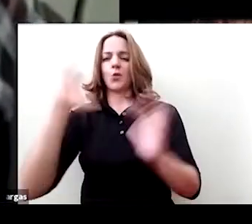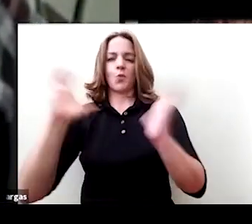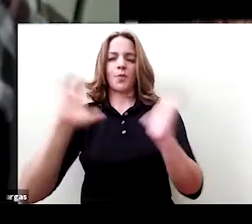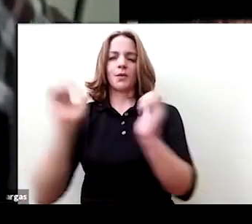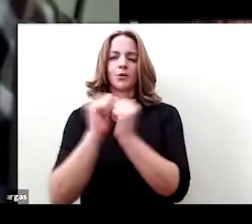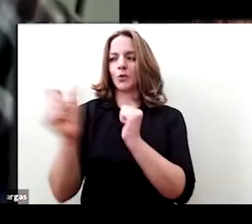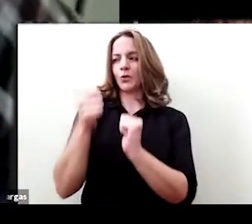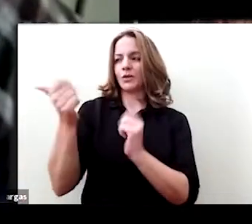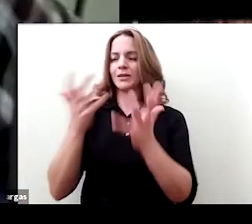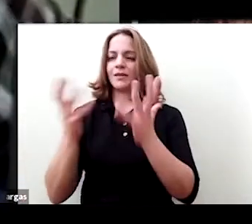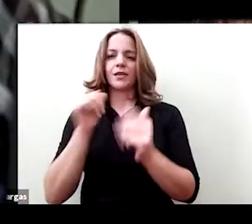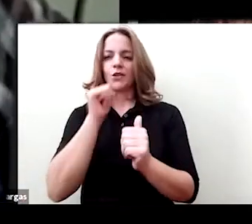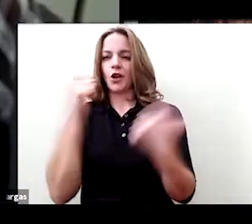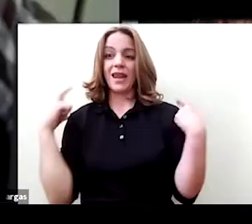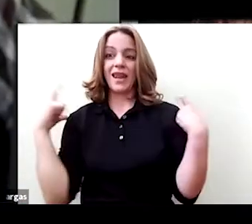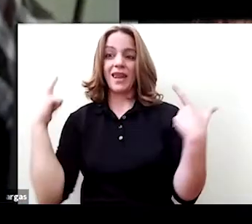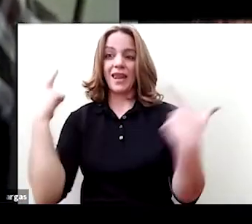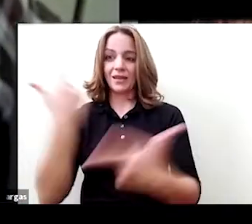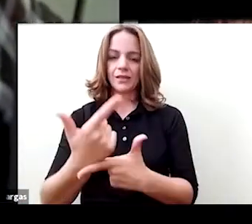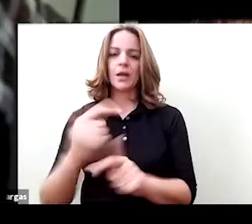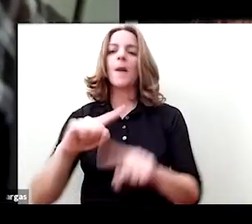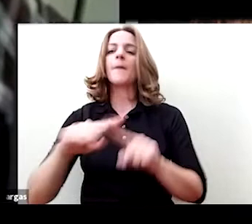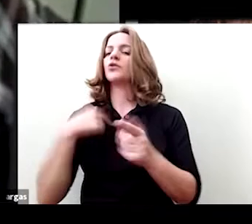And so I wanted to invite Christina to speak about